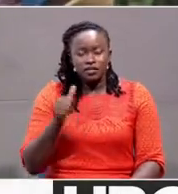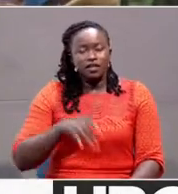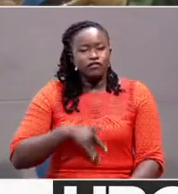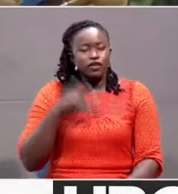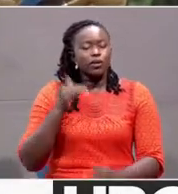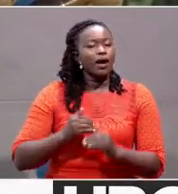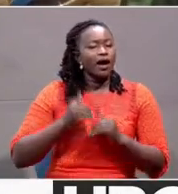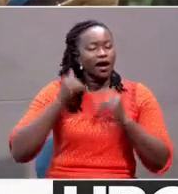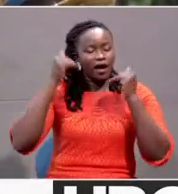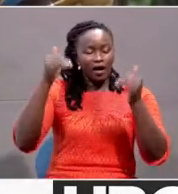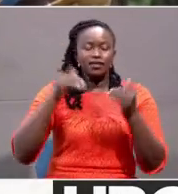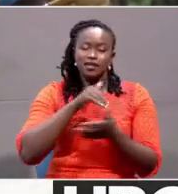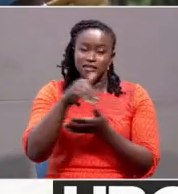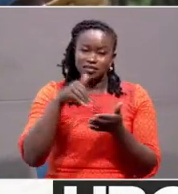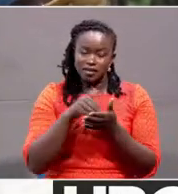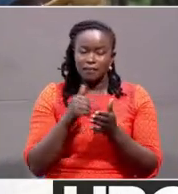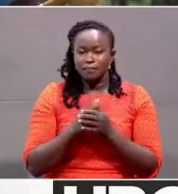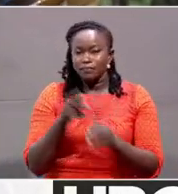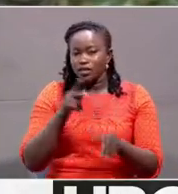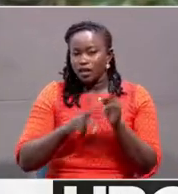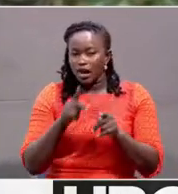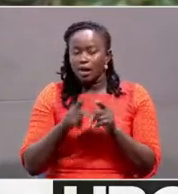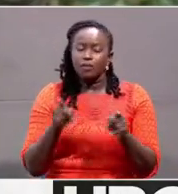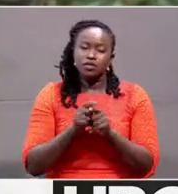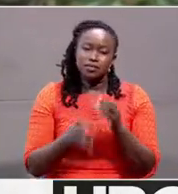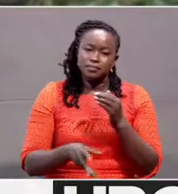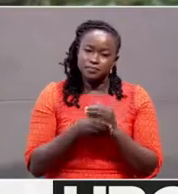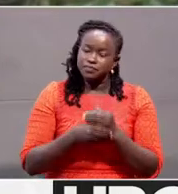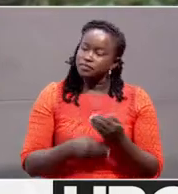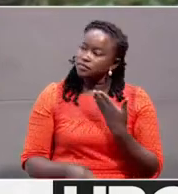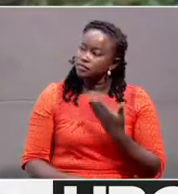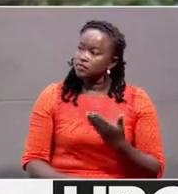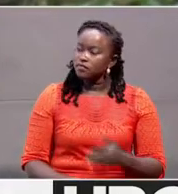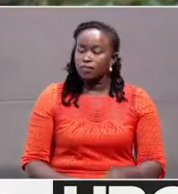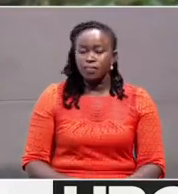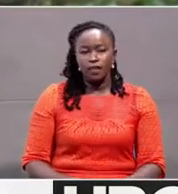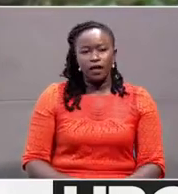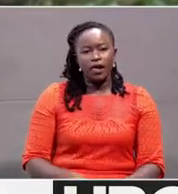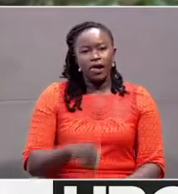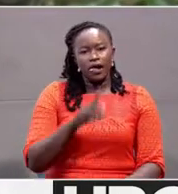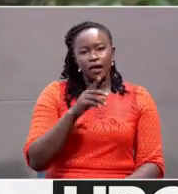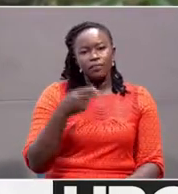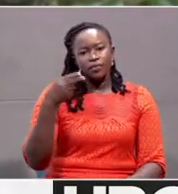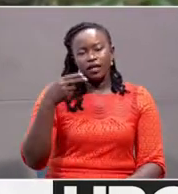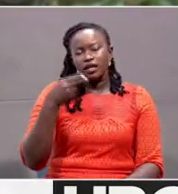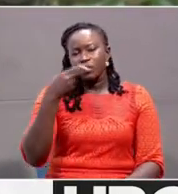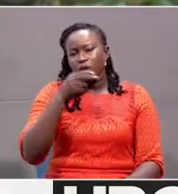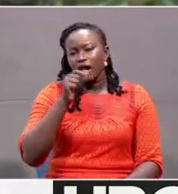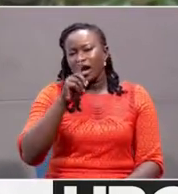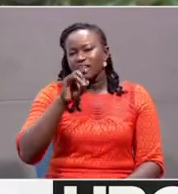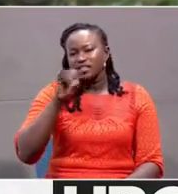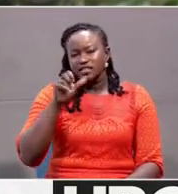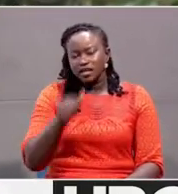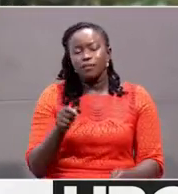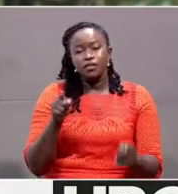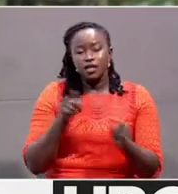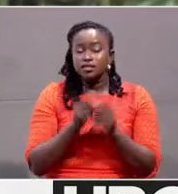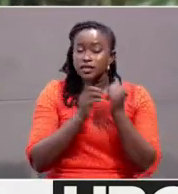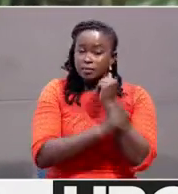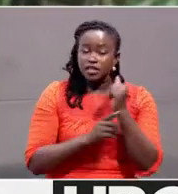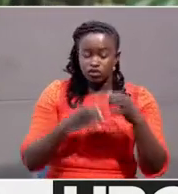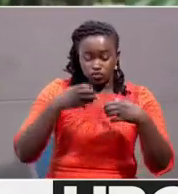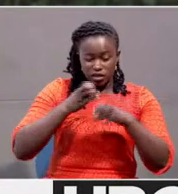center. Residents then supplemented. Kadija. Echo kubiri ye surveyor wa district